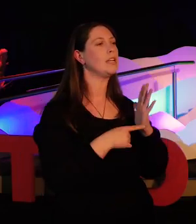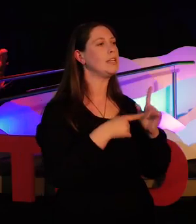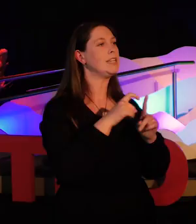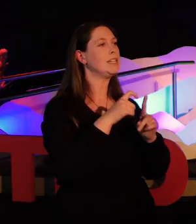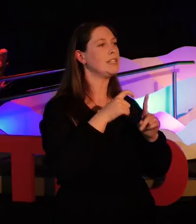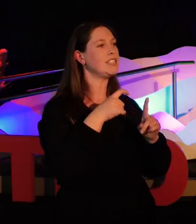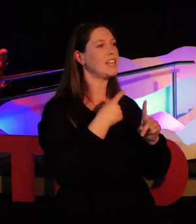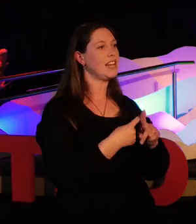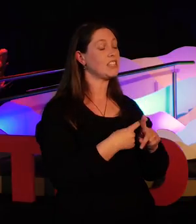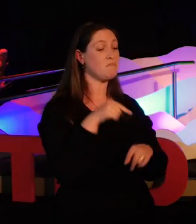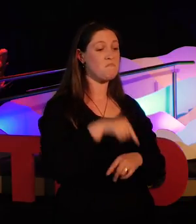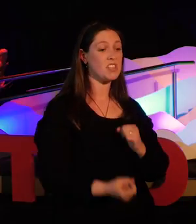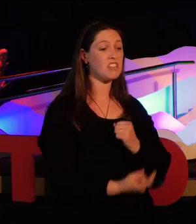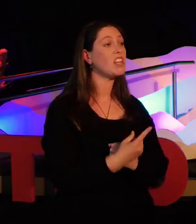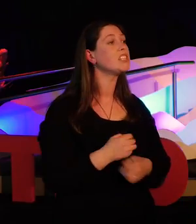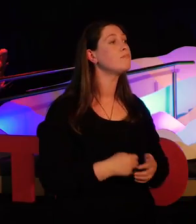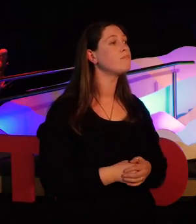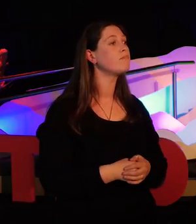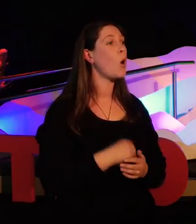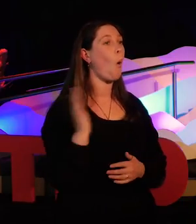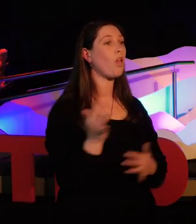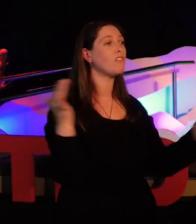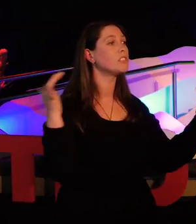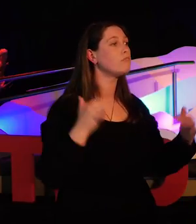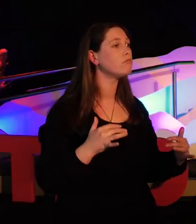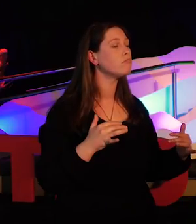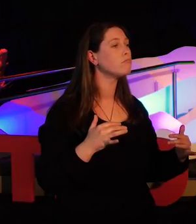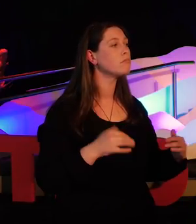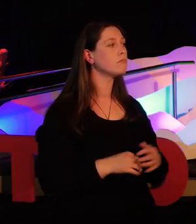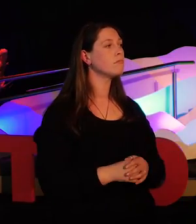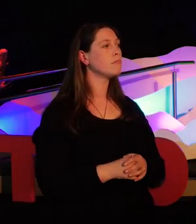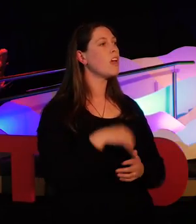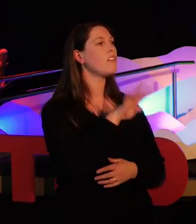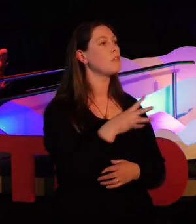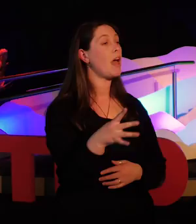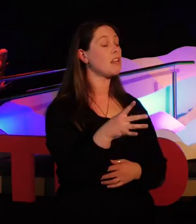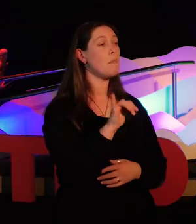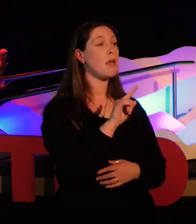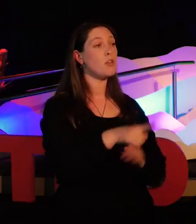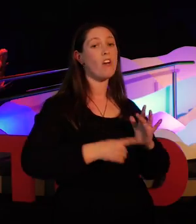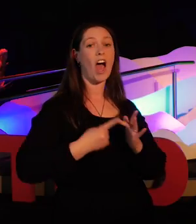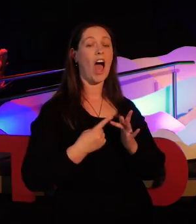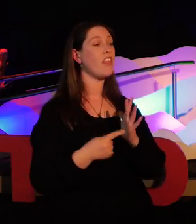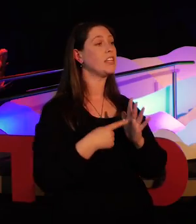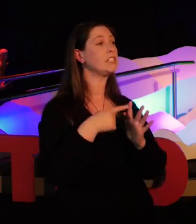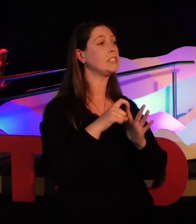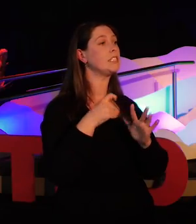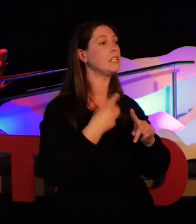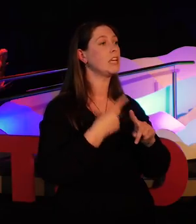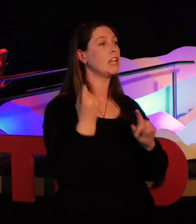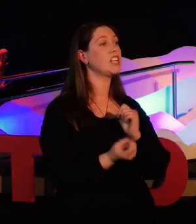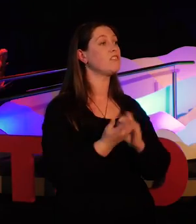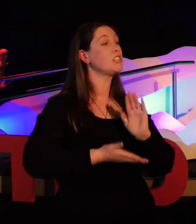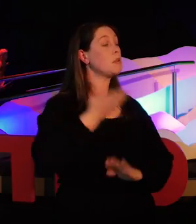TEDx. So here's an event, and we're all here. And there's a pattern, and you may have been to other TEDx